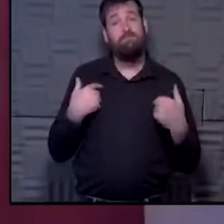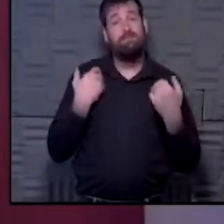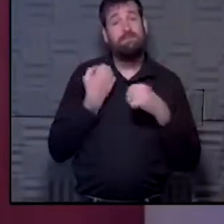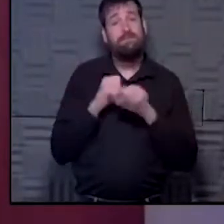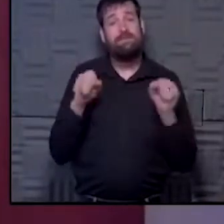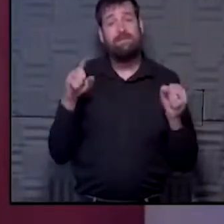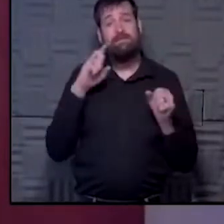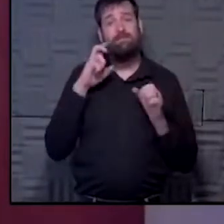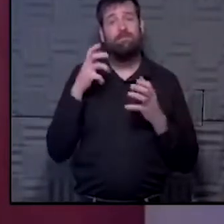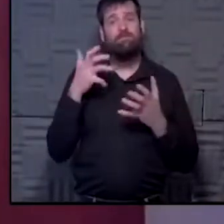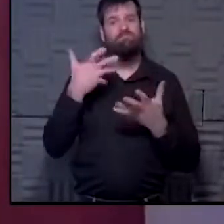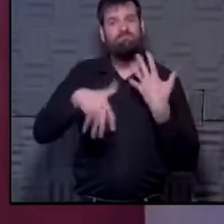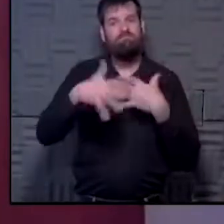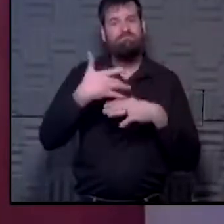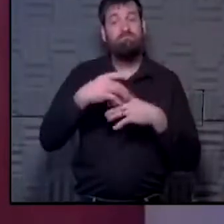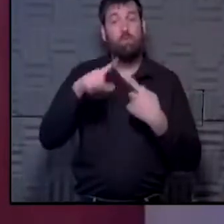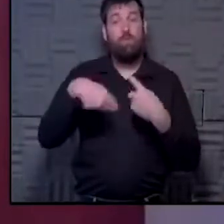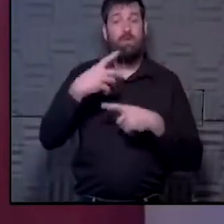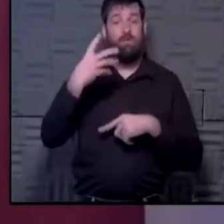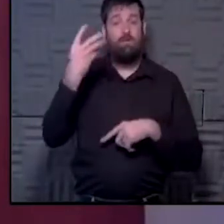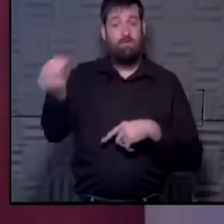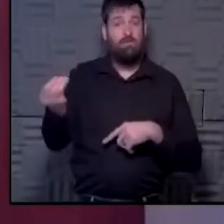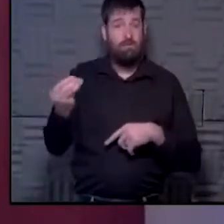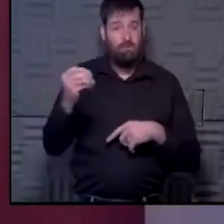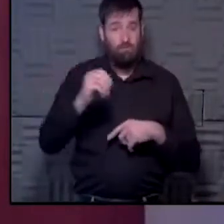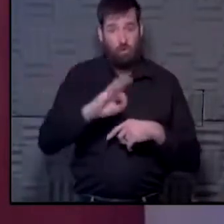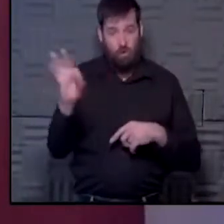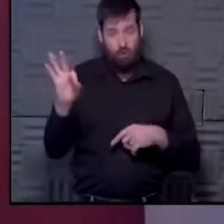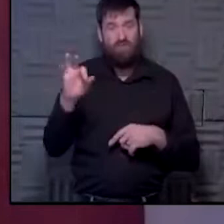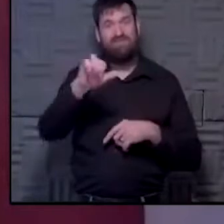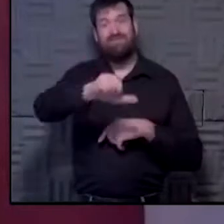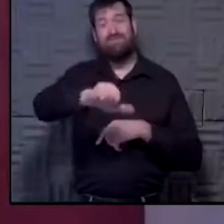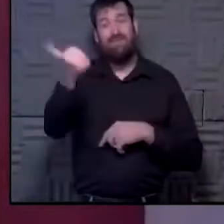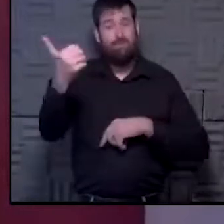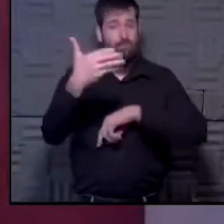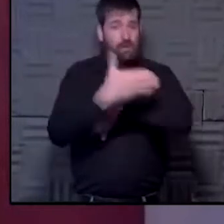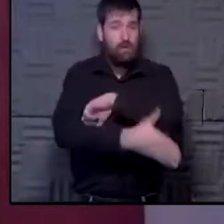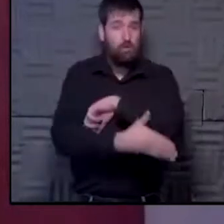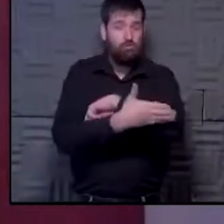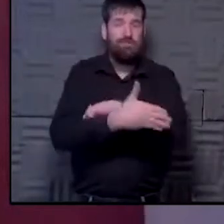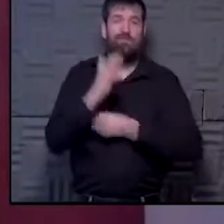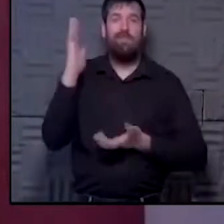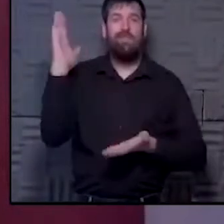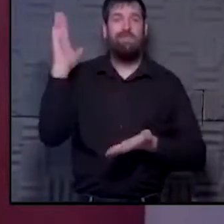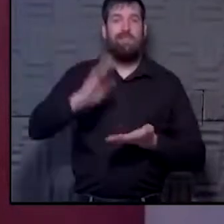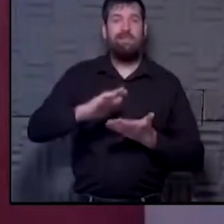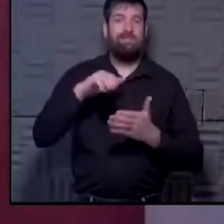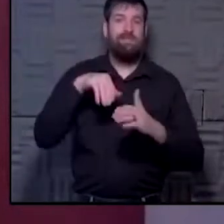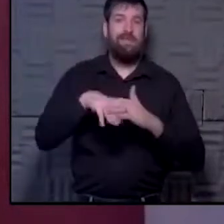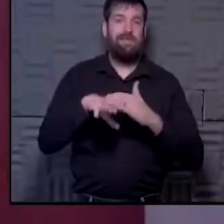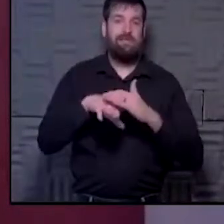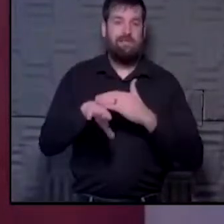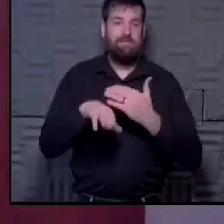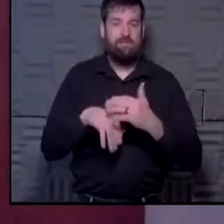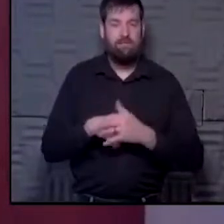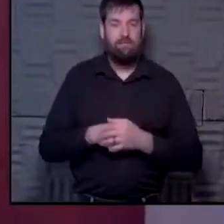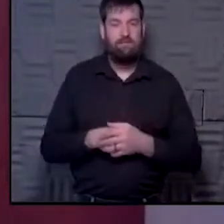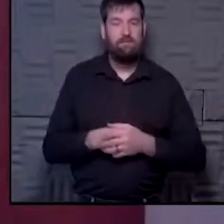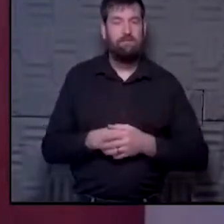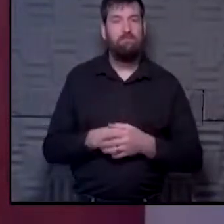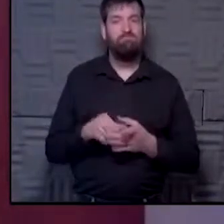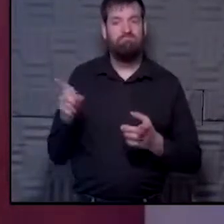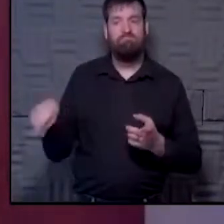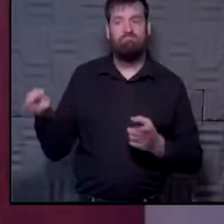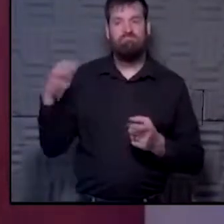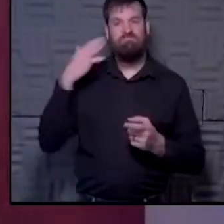to travel with them. And when I get off the plane in some other part of the world that has lesser access to the vaccine, they